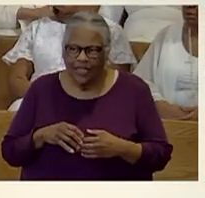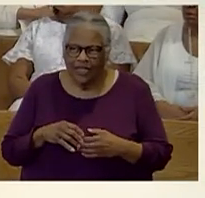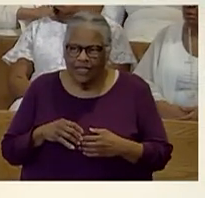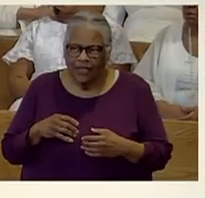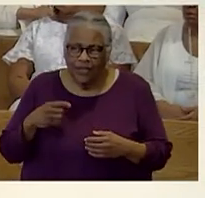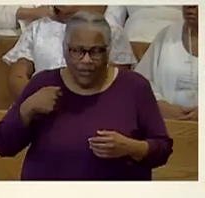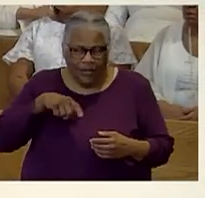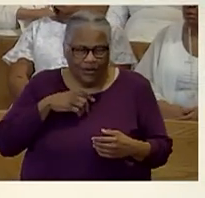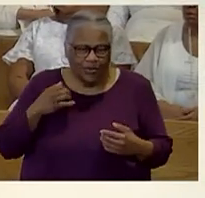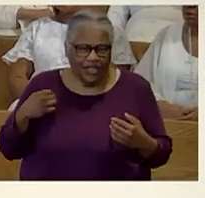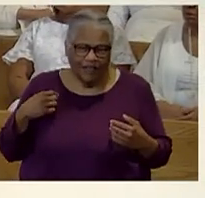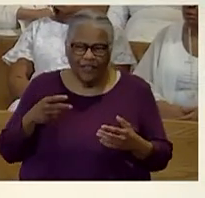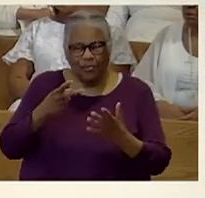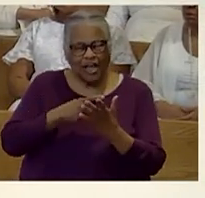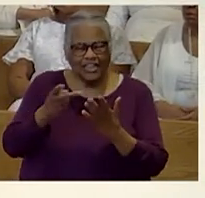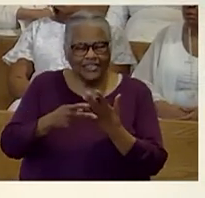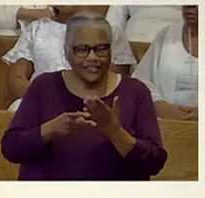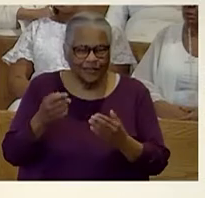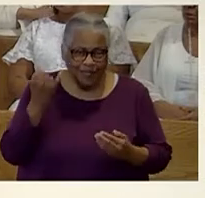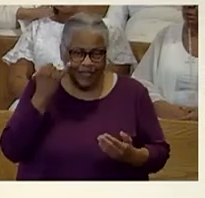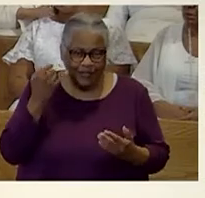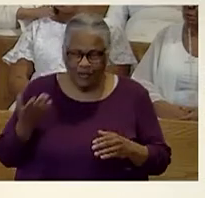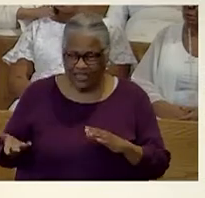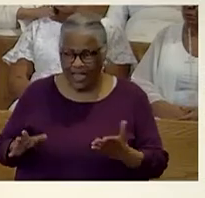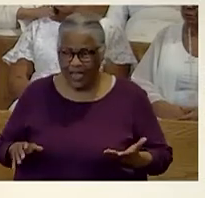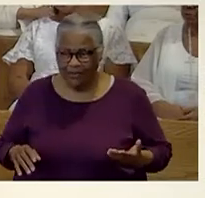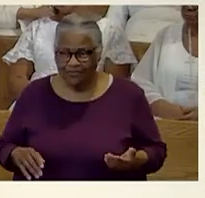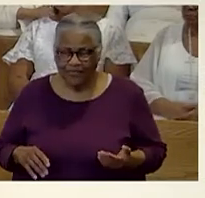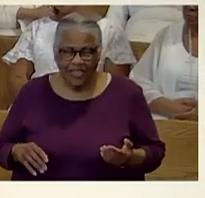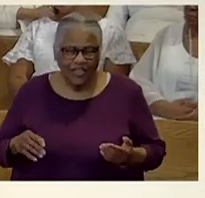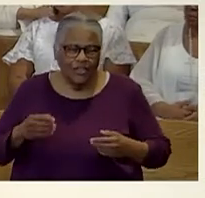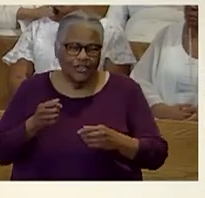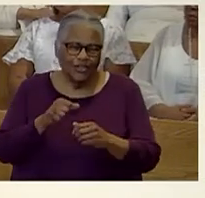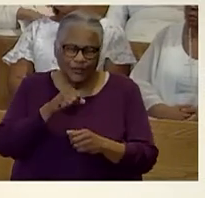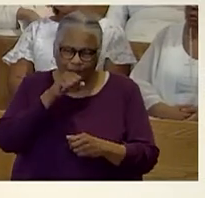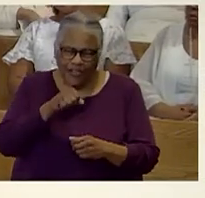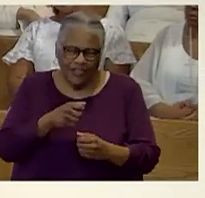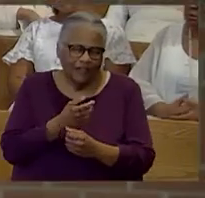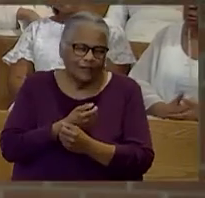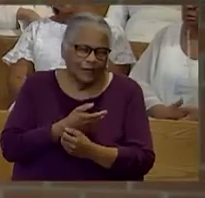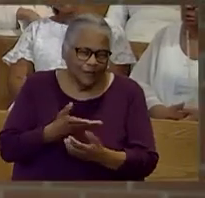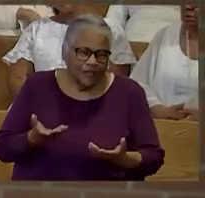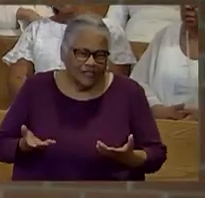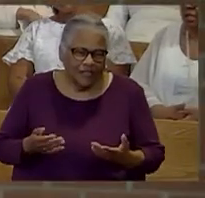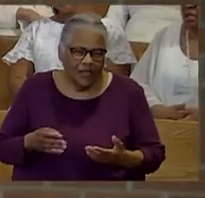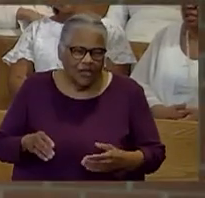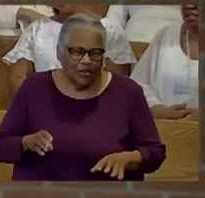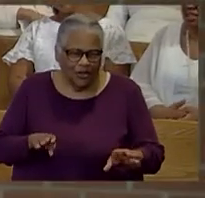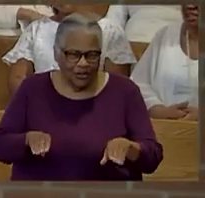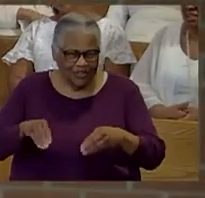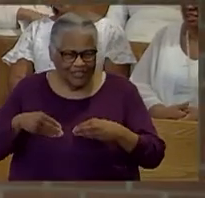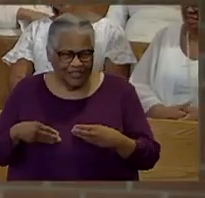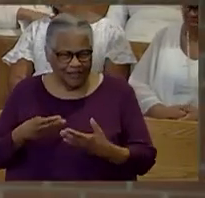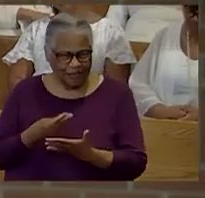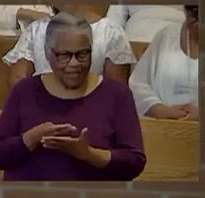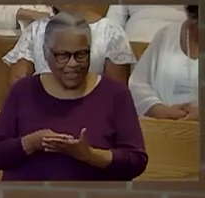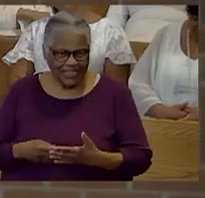die, your spouse or your loved one will get the money. Guess what they're going to do with the money?